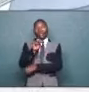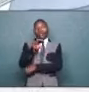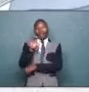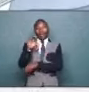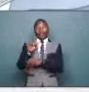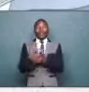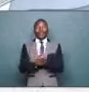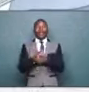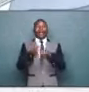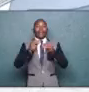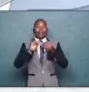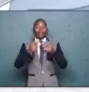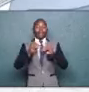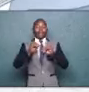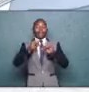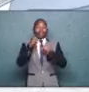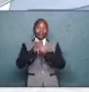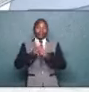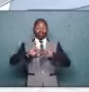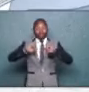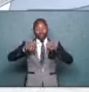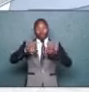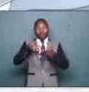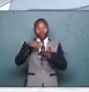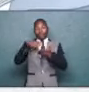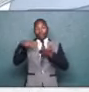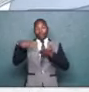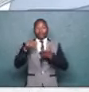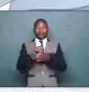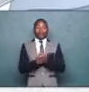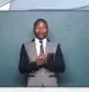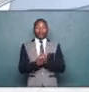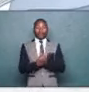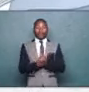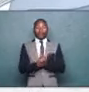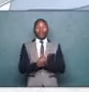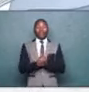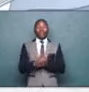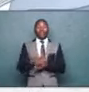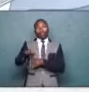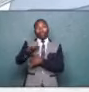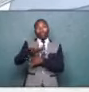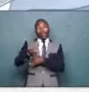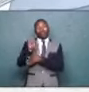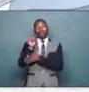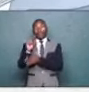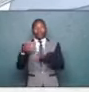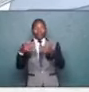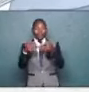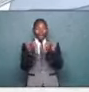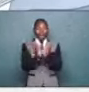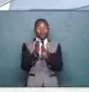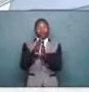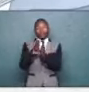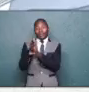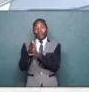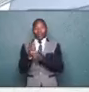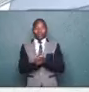Commission will conduct a pilot voter registration exercise in selected centers and councils across the